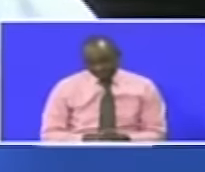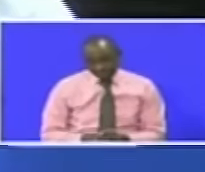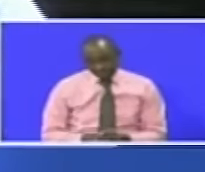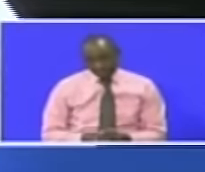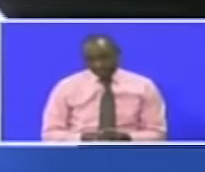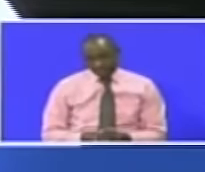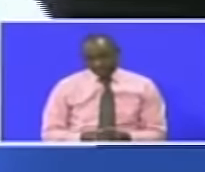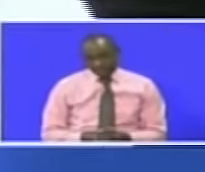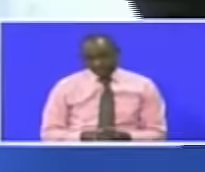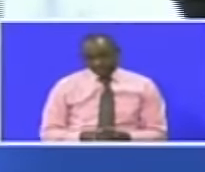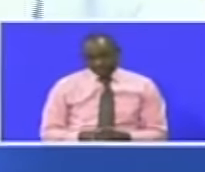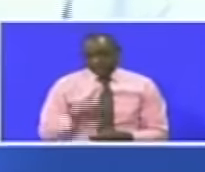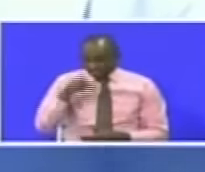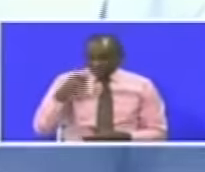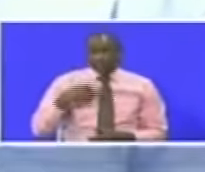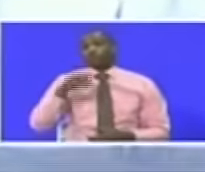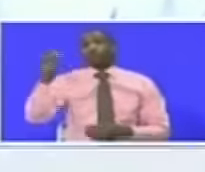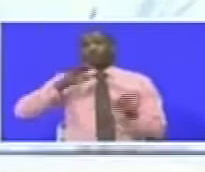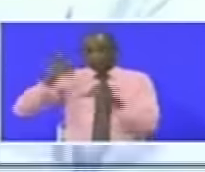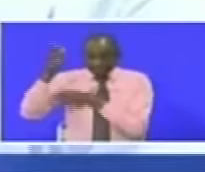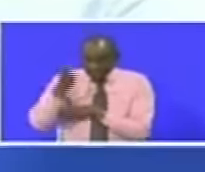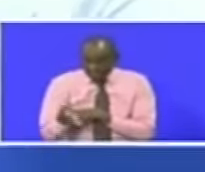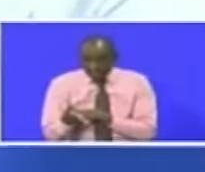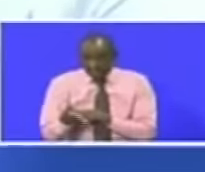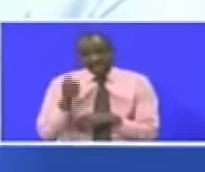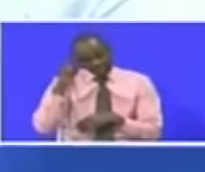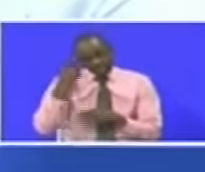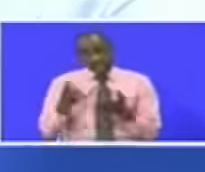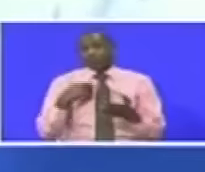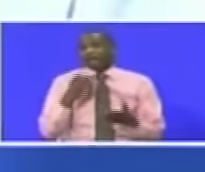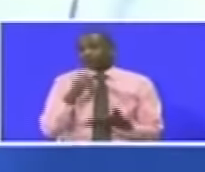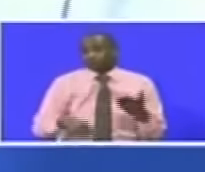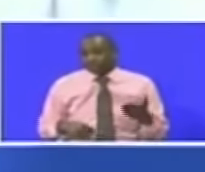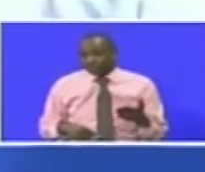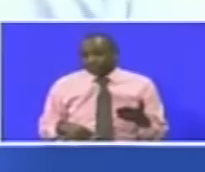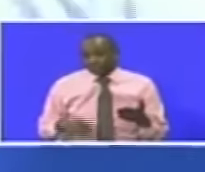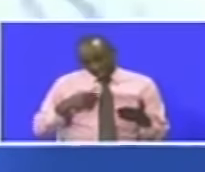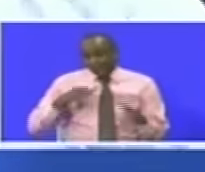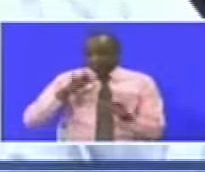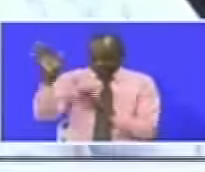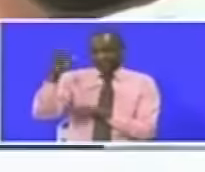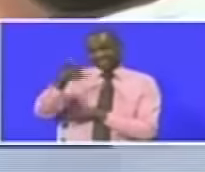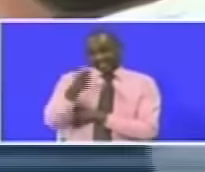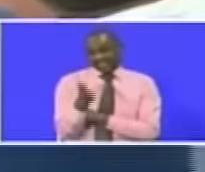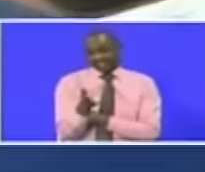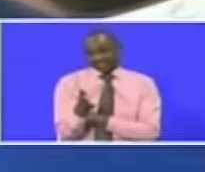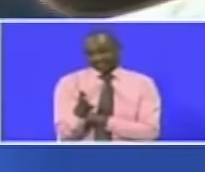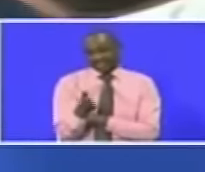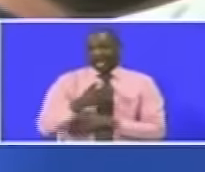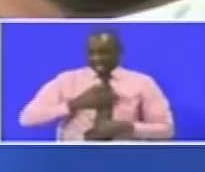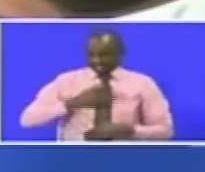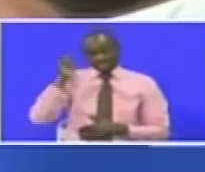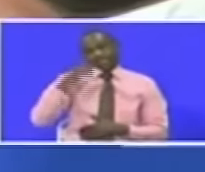kotini, hautaki kwenda bunge. Sasa inaonekana tumeingia mambo ya fujo sasa. Sisi kama wa